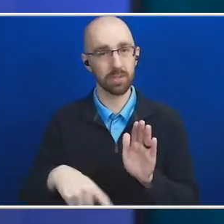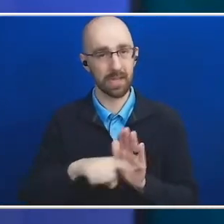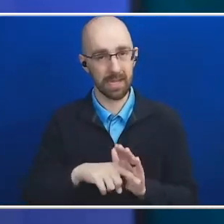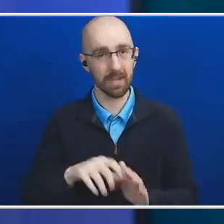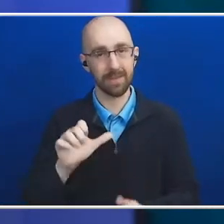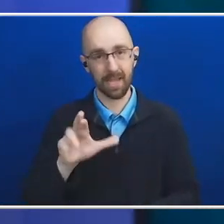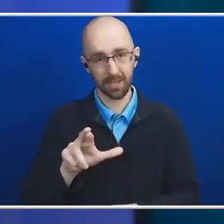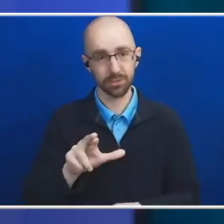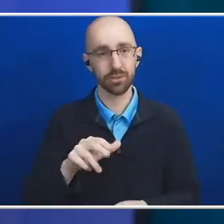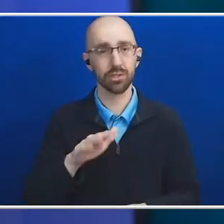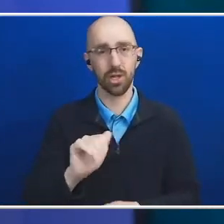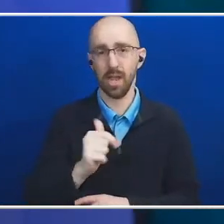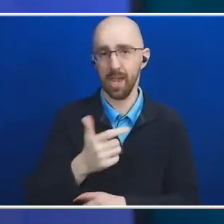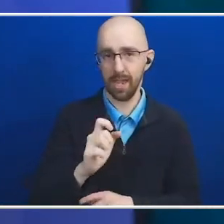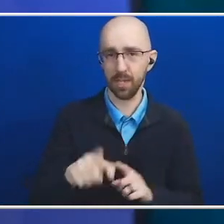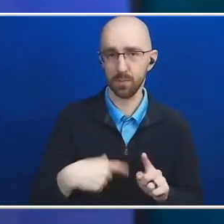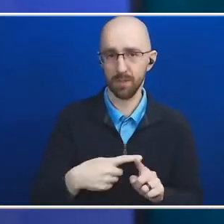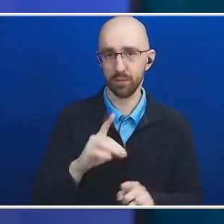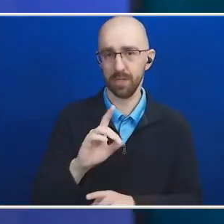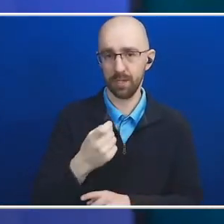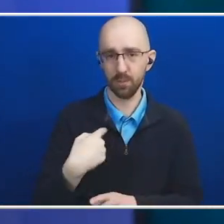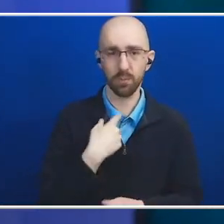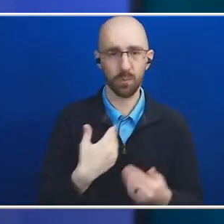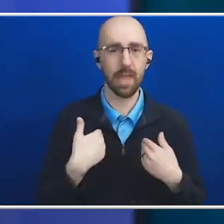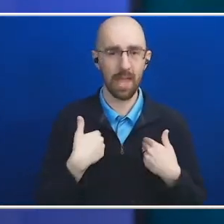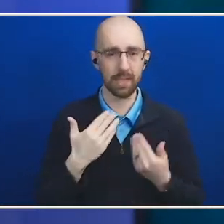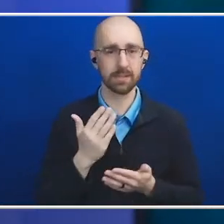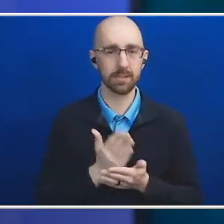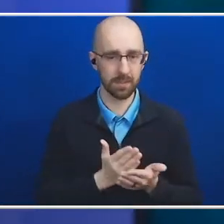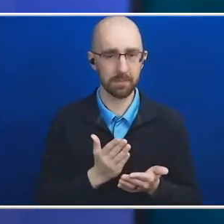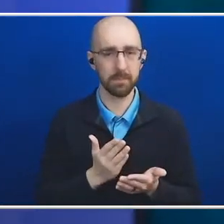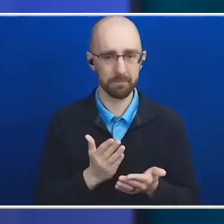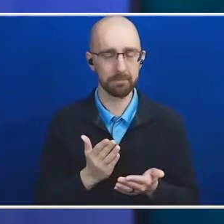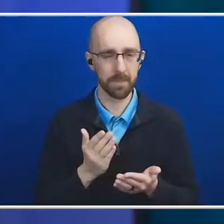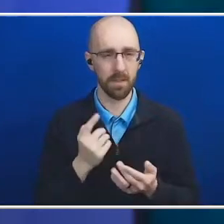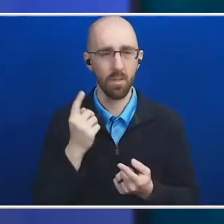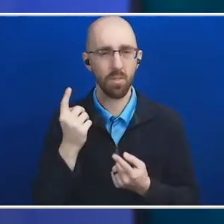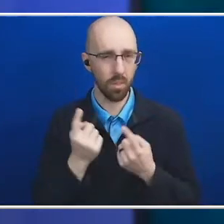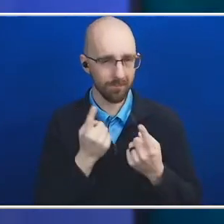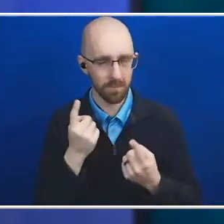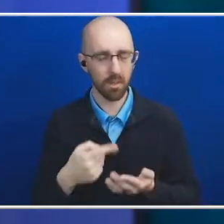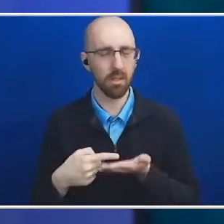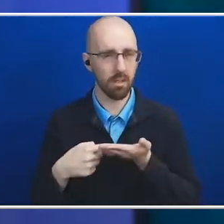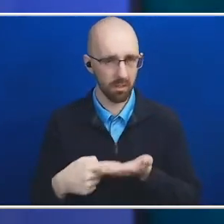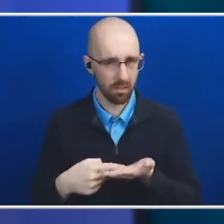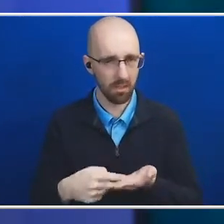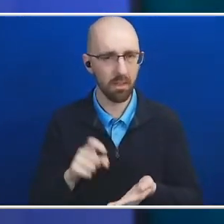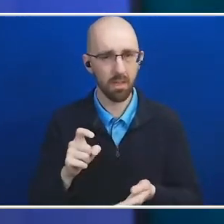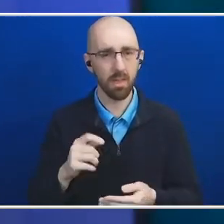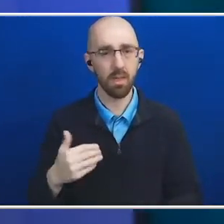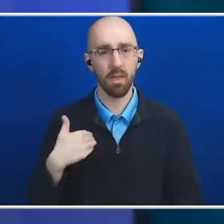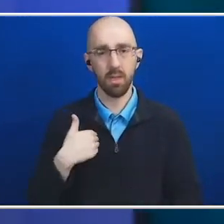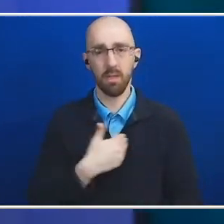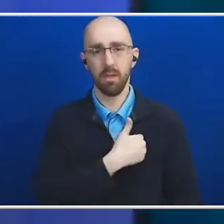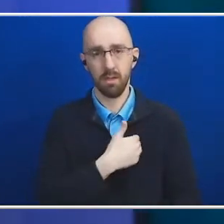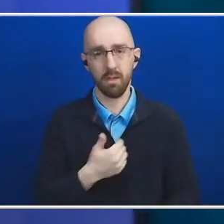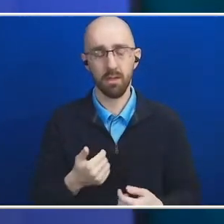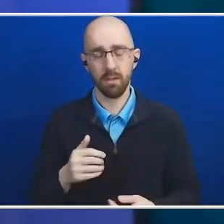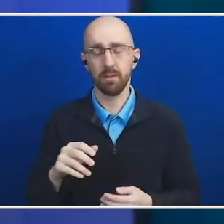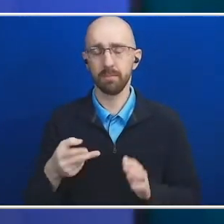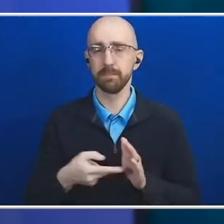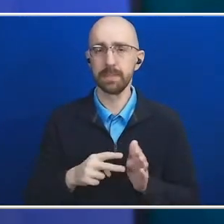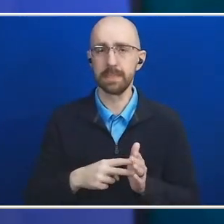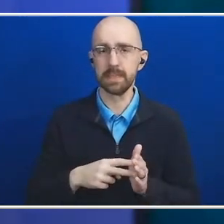at diagnosis, we had some very thoughtful conversations about should we do bilateral mastectomy, which means doing a mastectomy on the